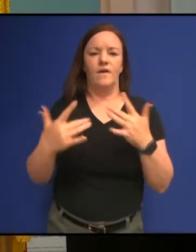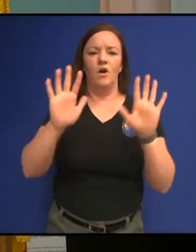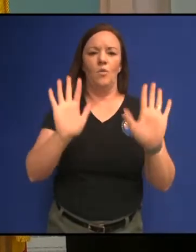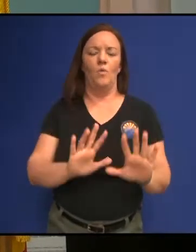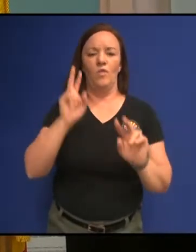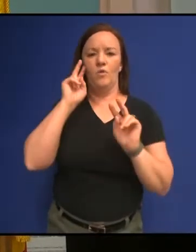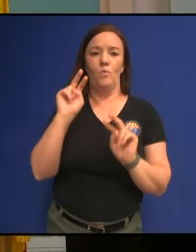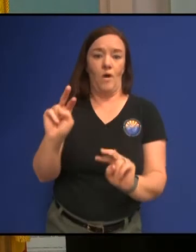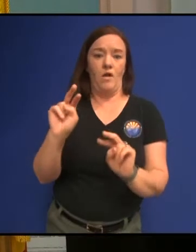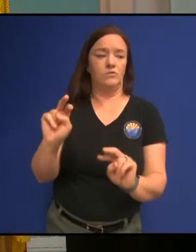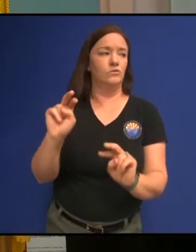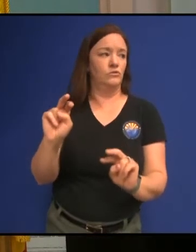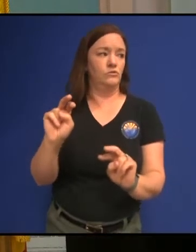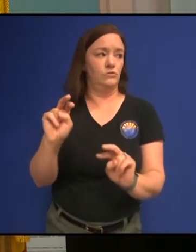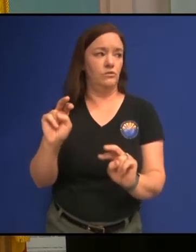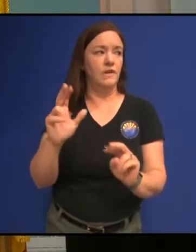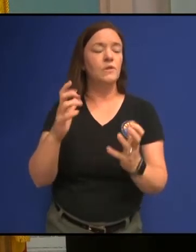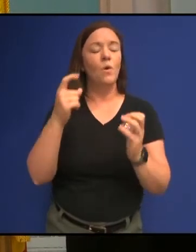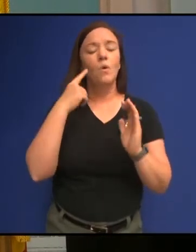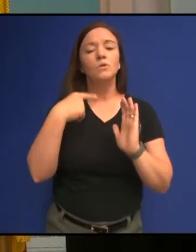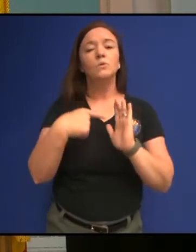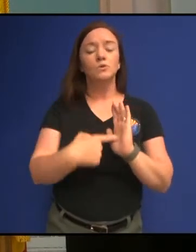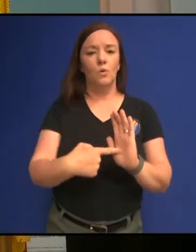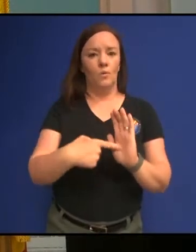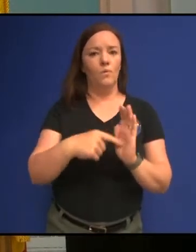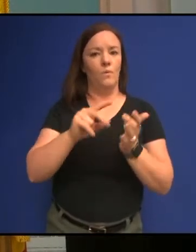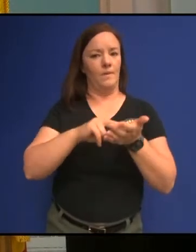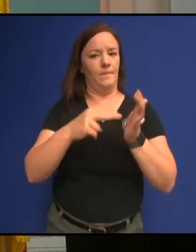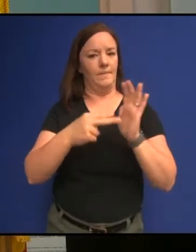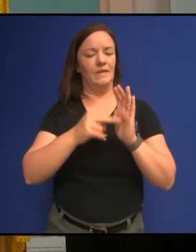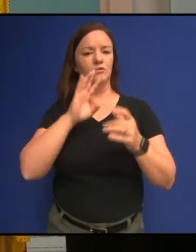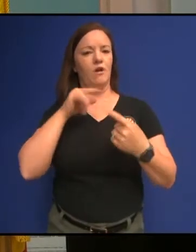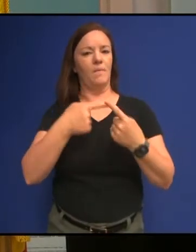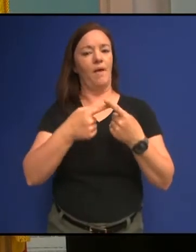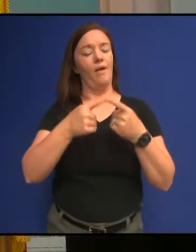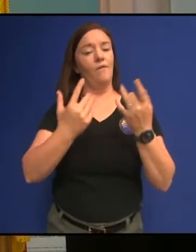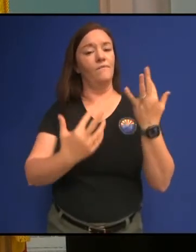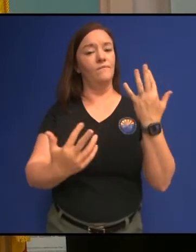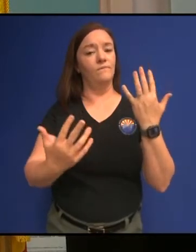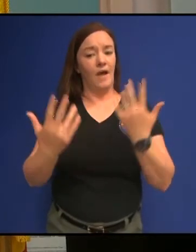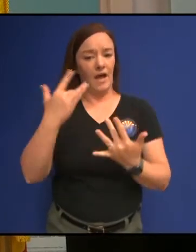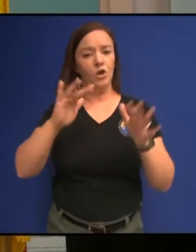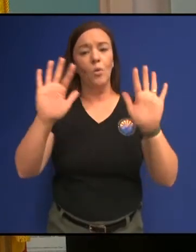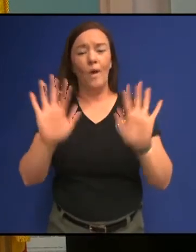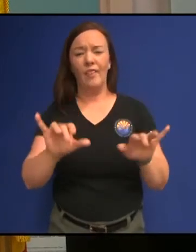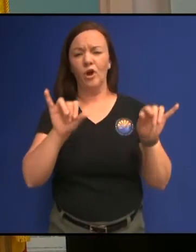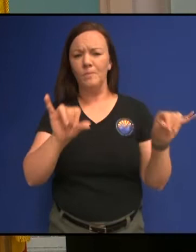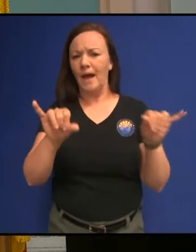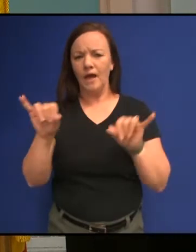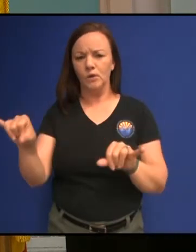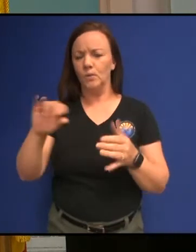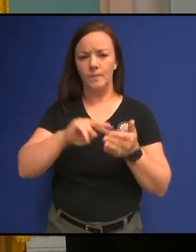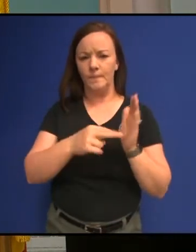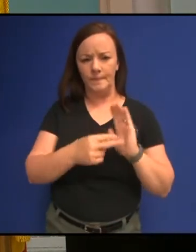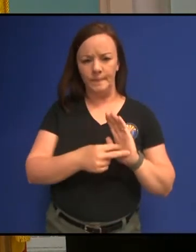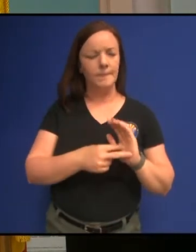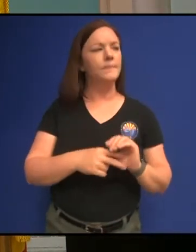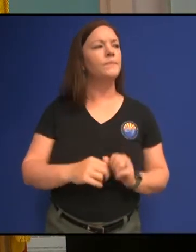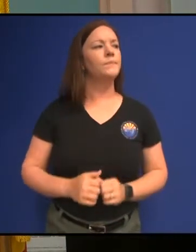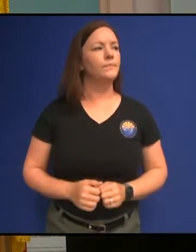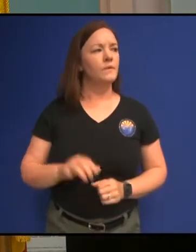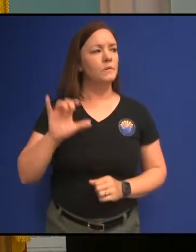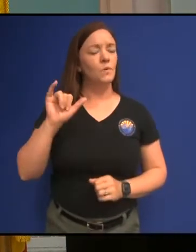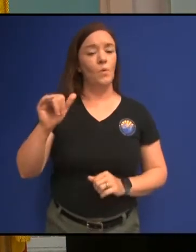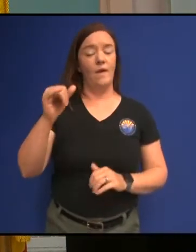it. And this, I just want to show you what we're talking about when we're talking about fire weather patterns. So this is a look at a forecast